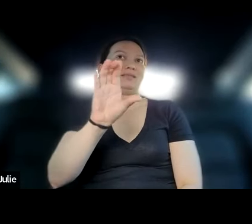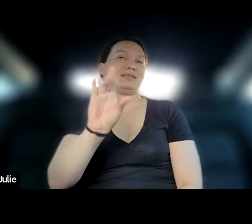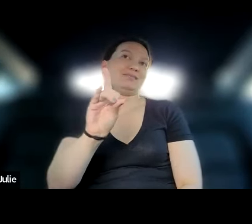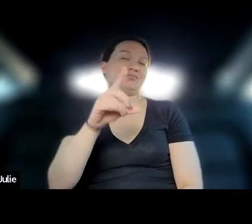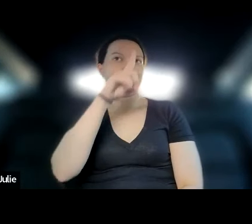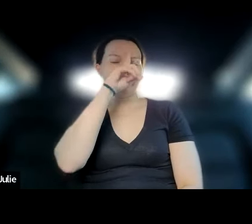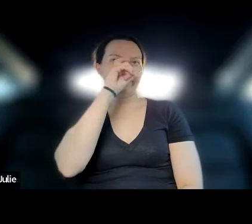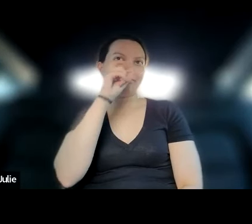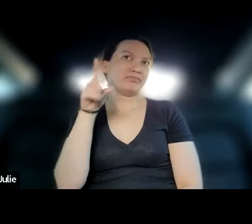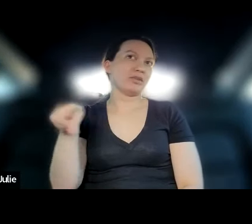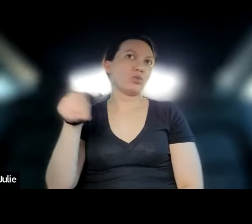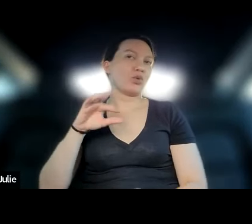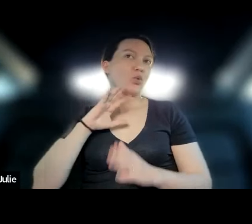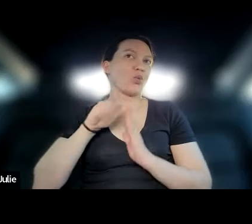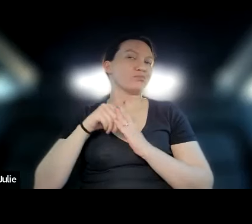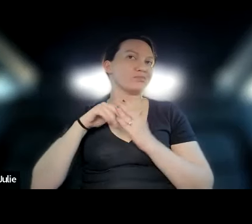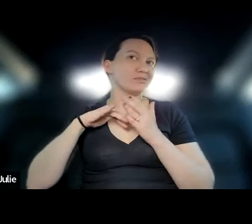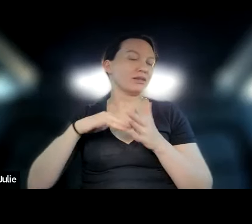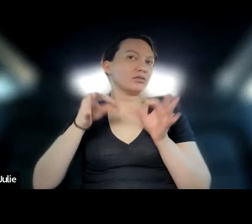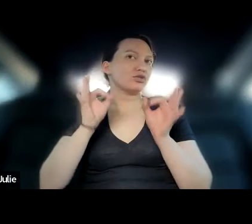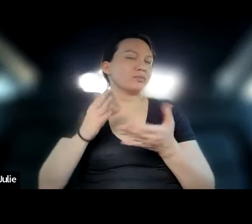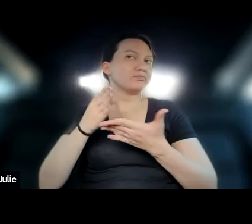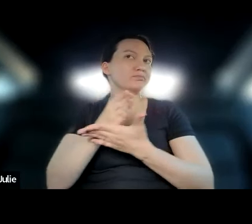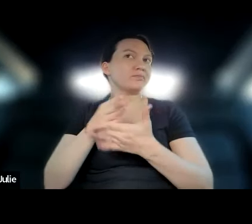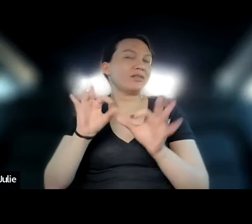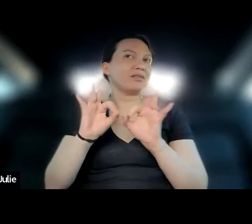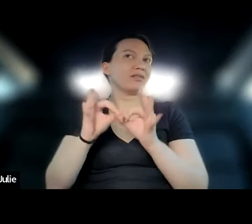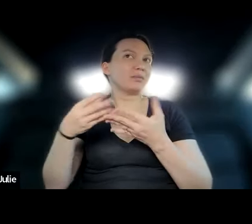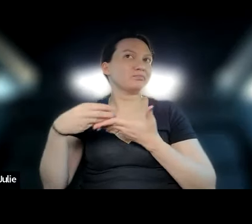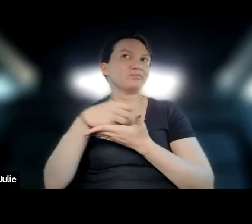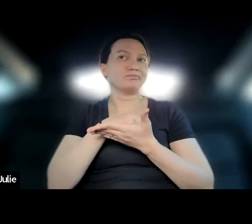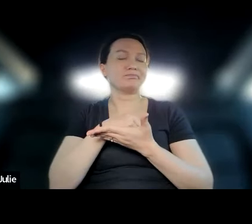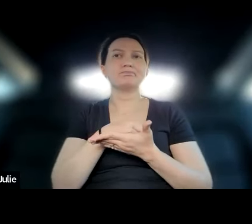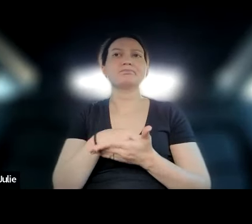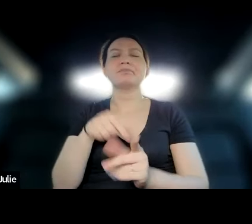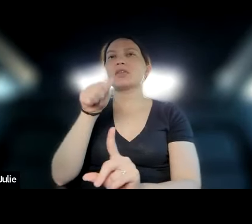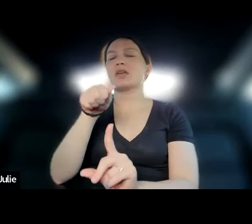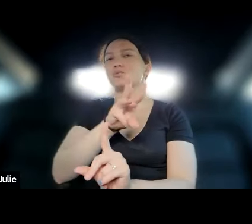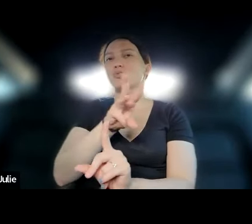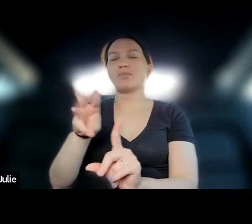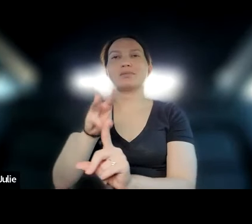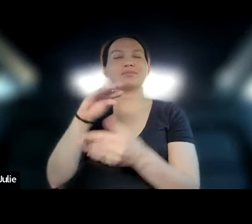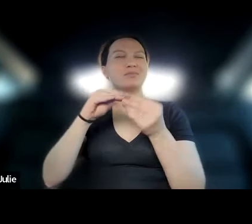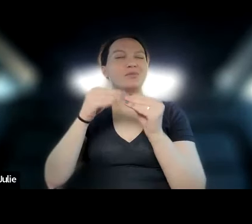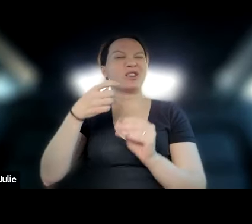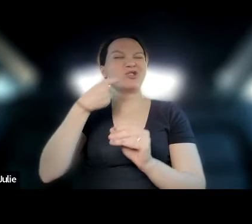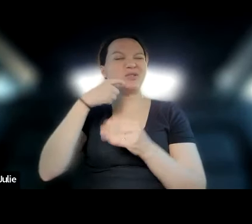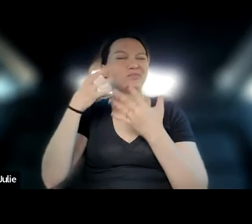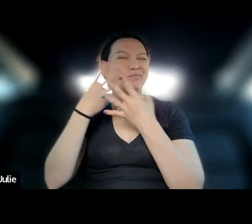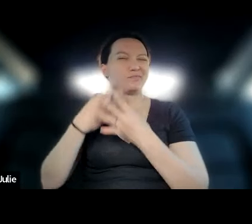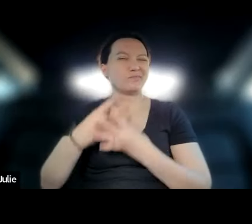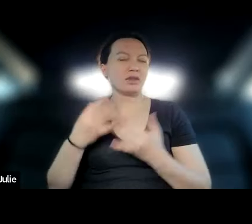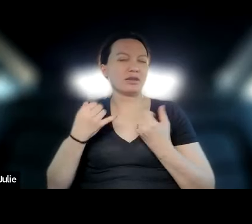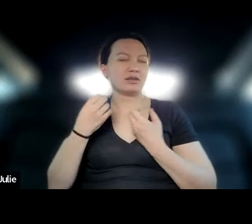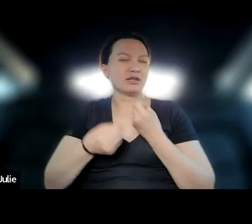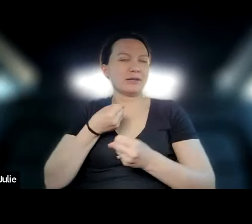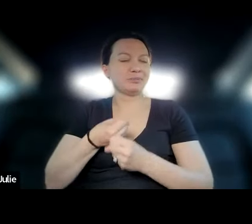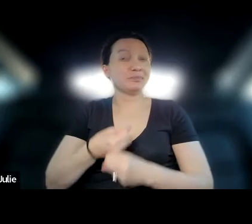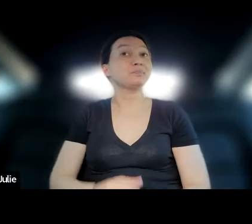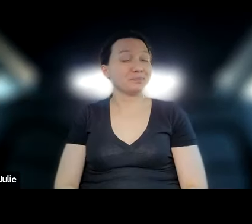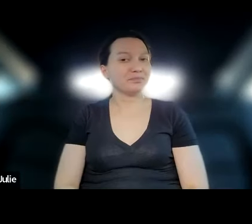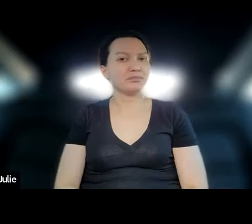all of the studies to determine the median family income. But that's the link to the numbers that I just ran through, which is this year's document.